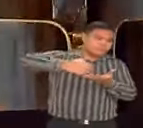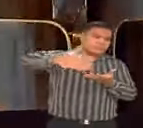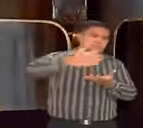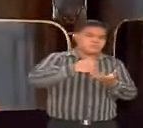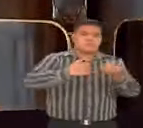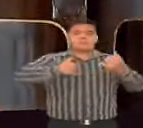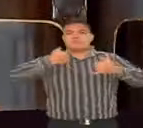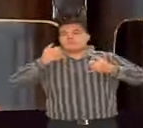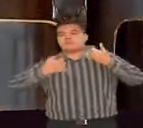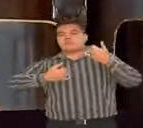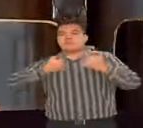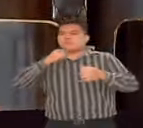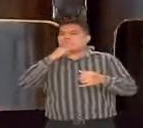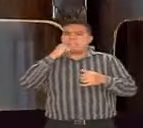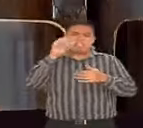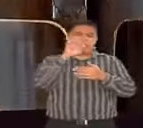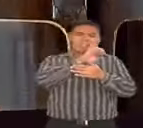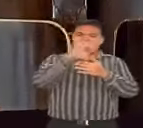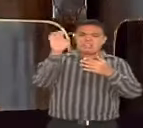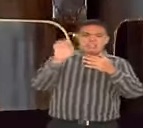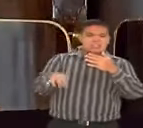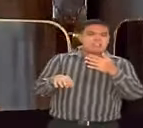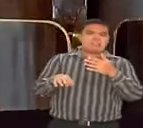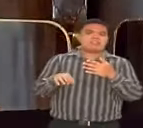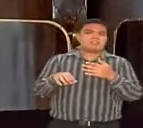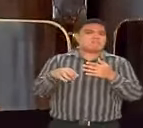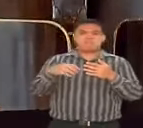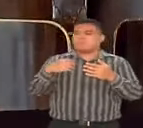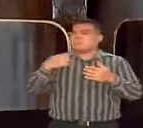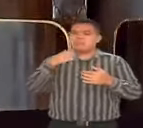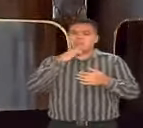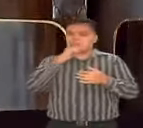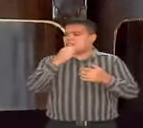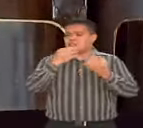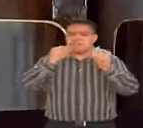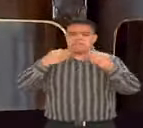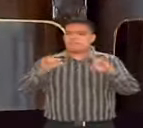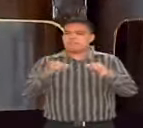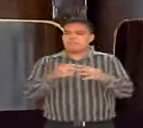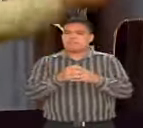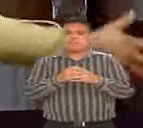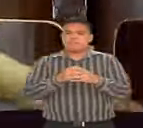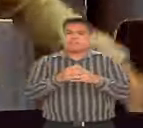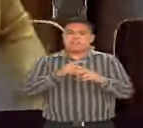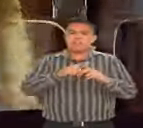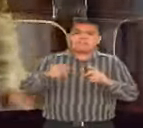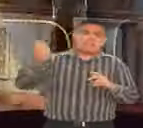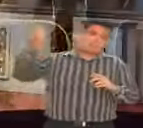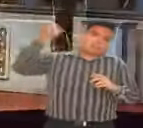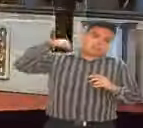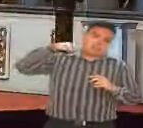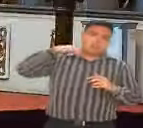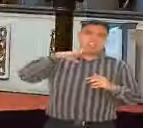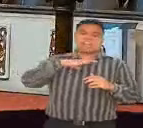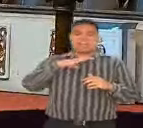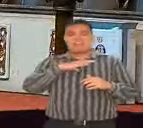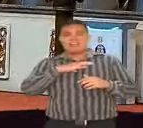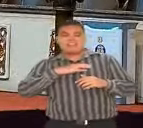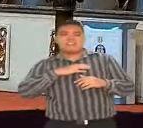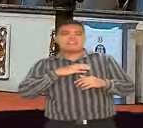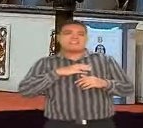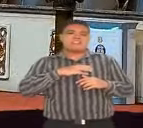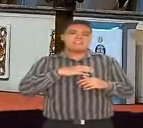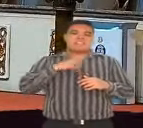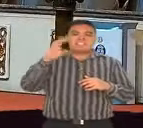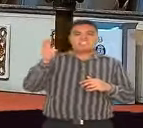enjoyed for many years are not yet over. Do not put in the towel and say, okay